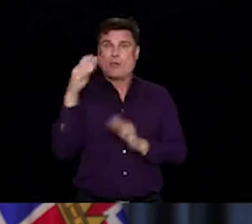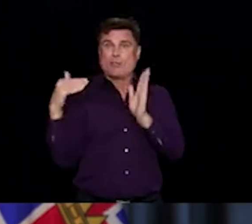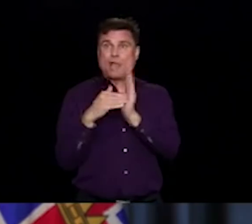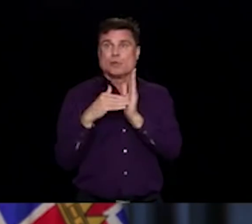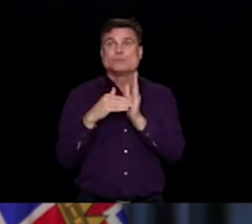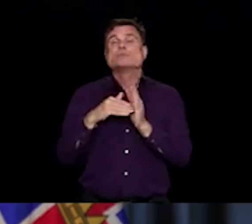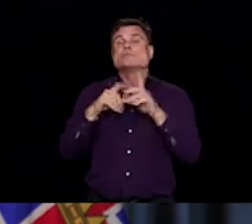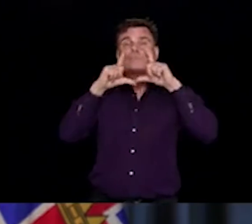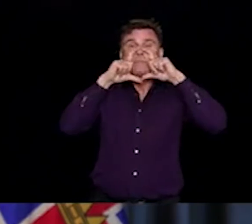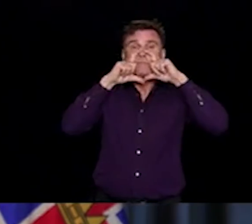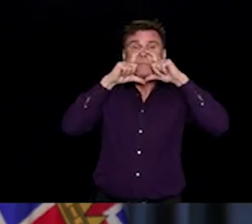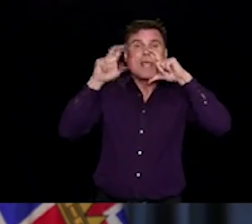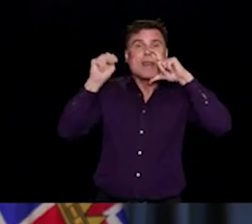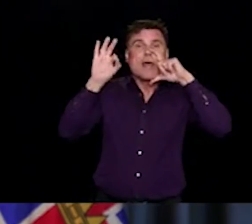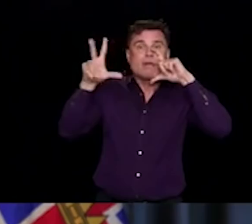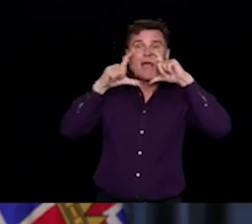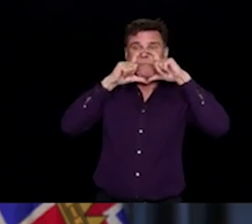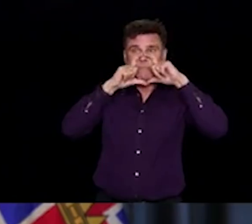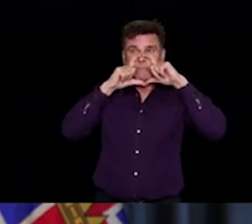5,933,095 or equivalent respirators,